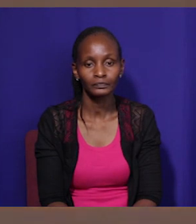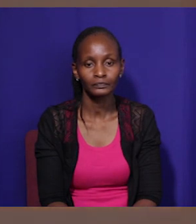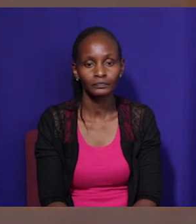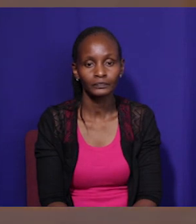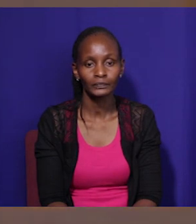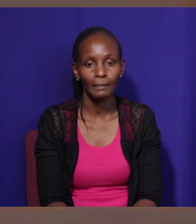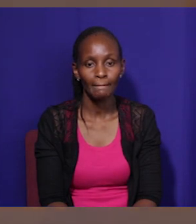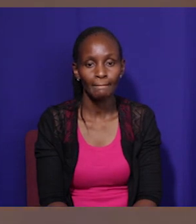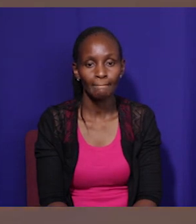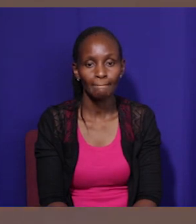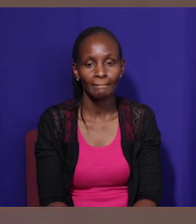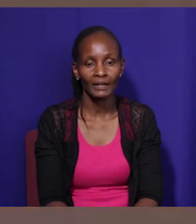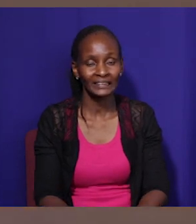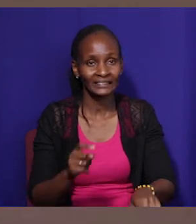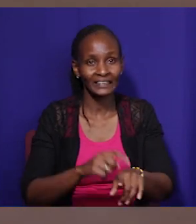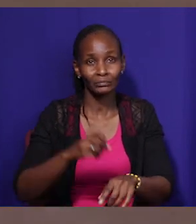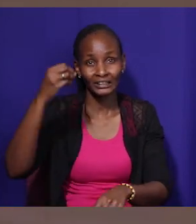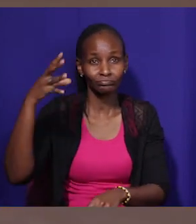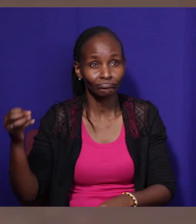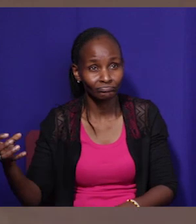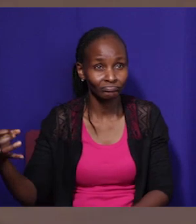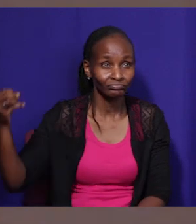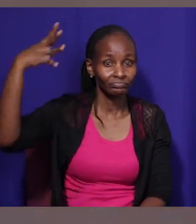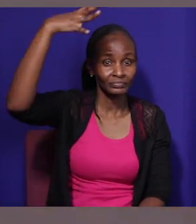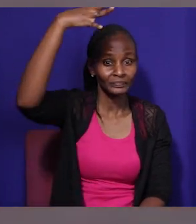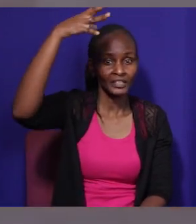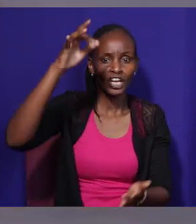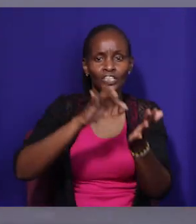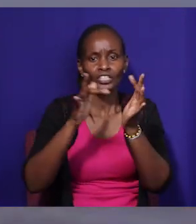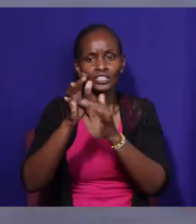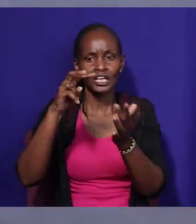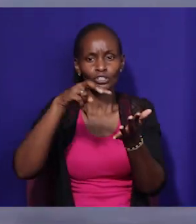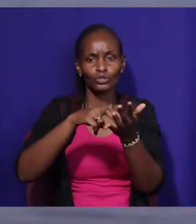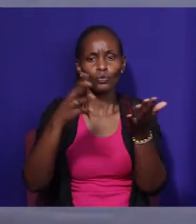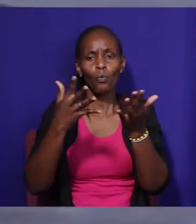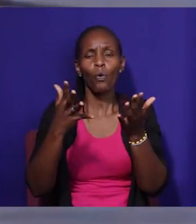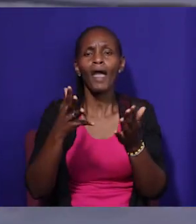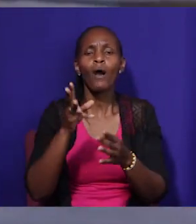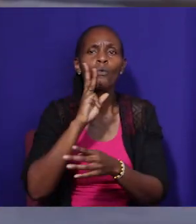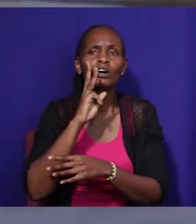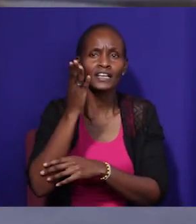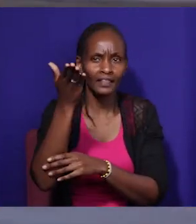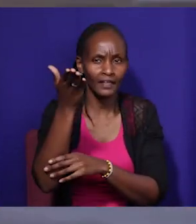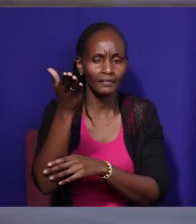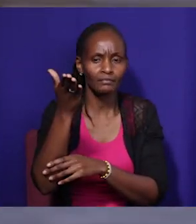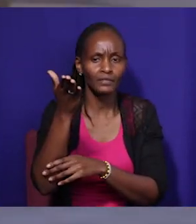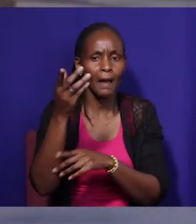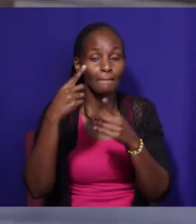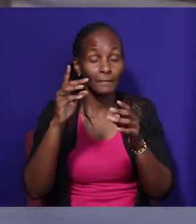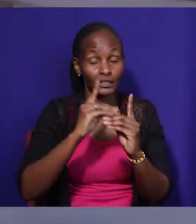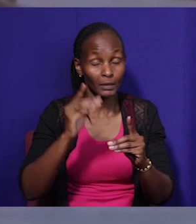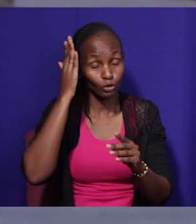As the sun was rising, Jesus stood at the water's edge. But the disciples did not know that it was